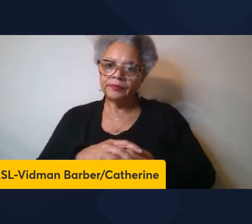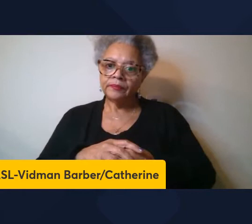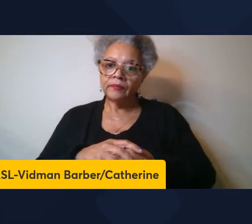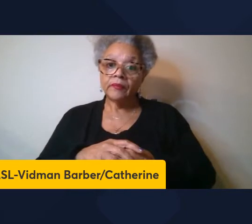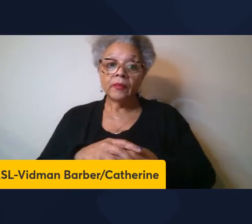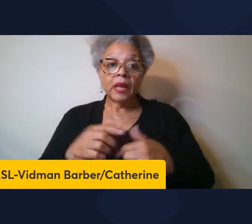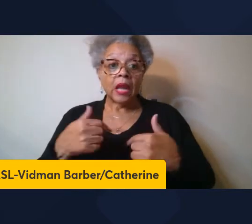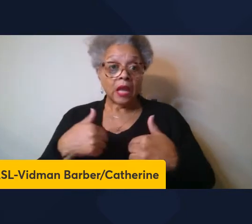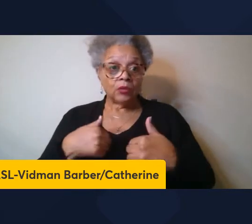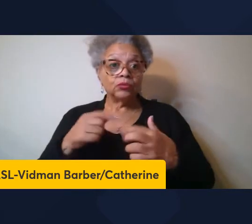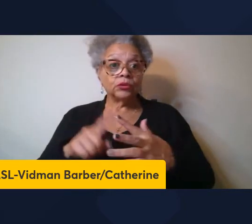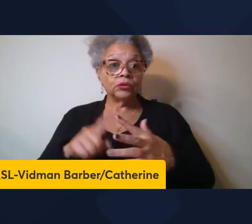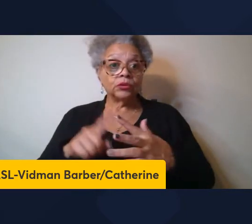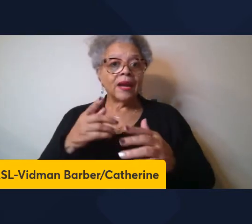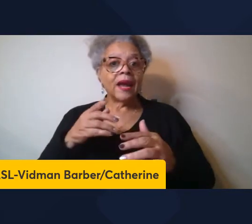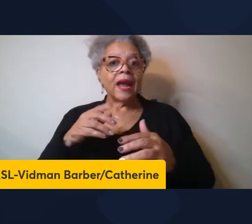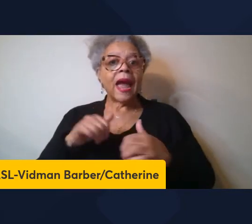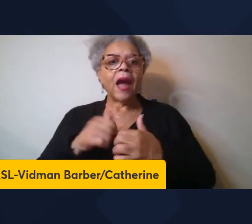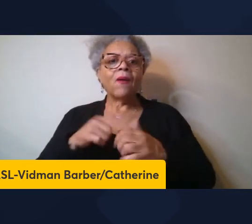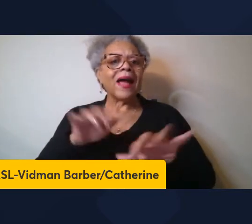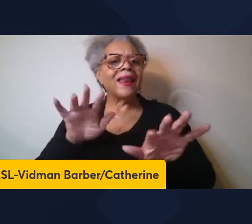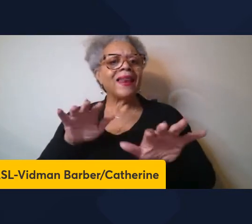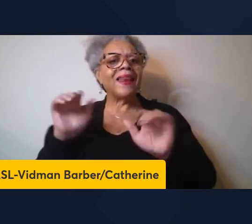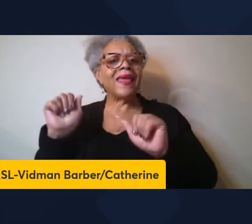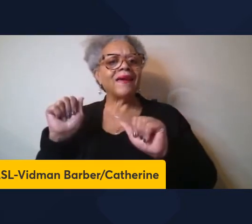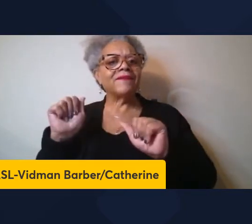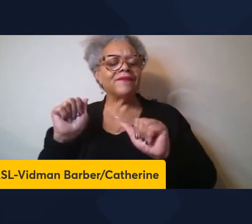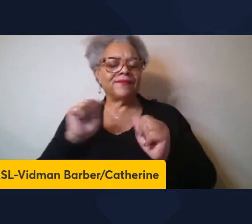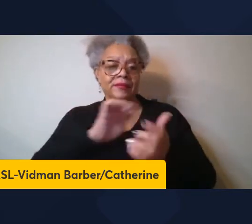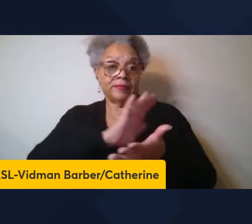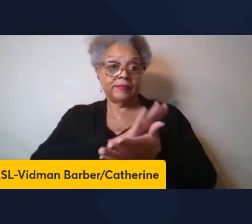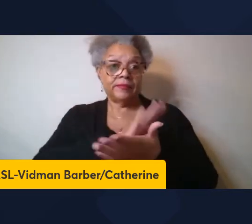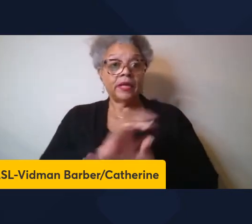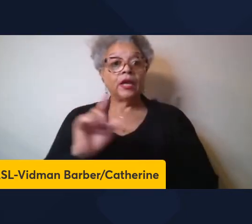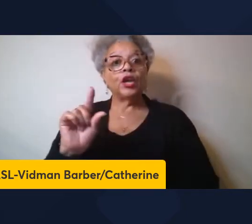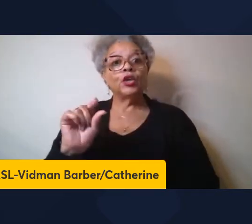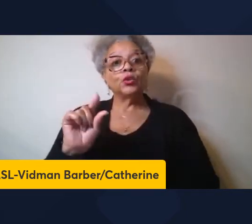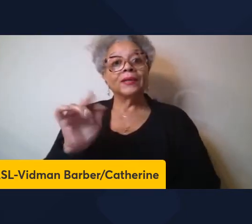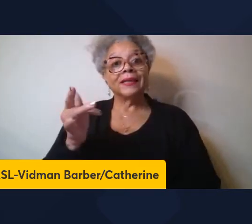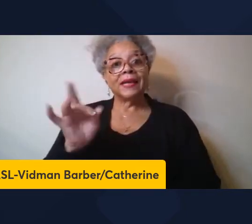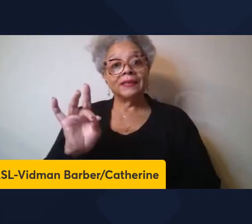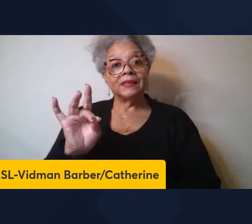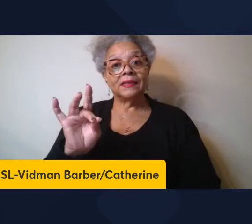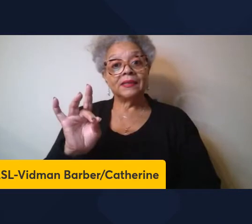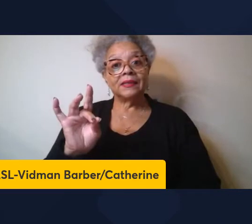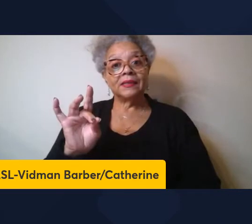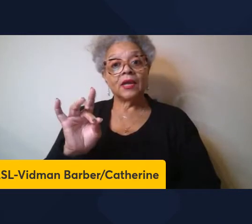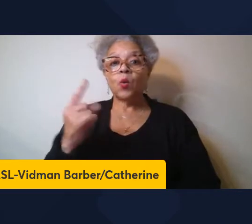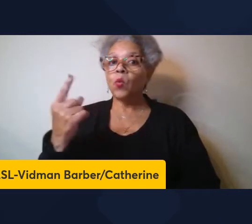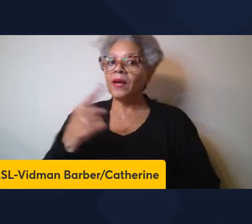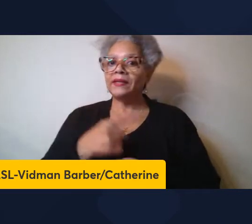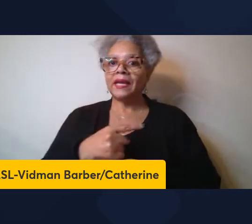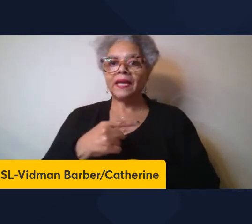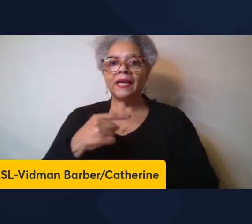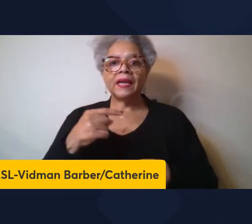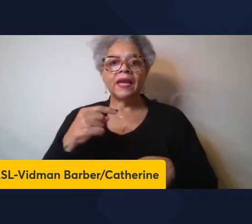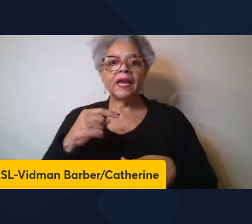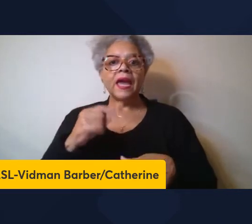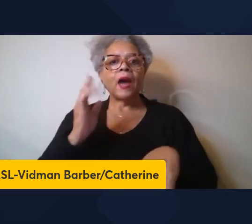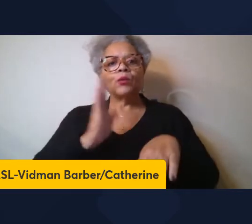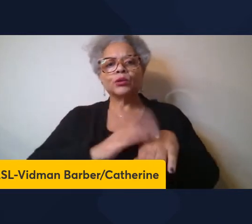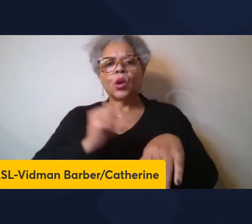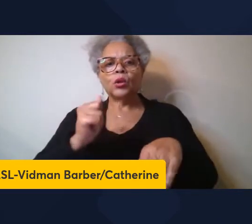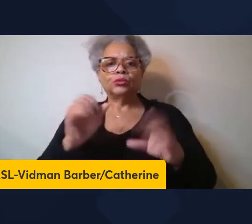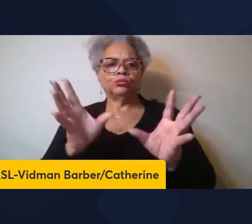how I even left academia. So in 2018, in February, one day, our boss called all of us into a conference